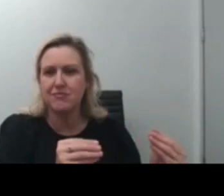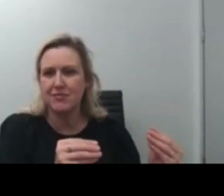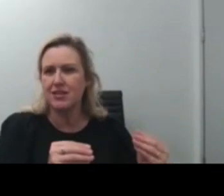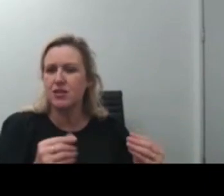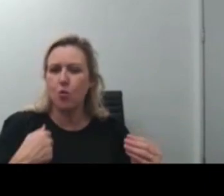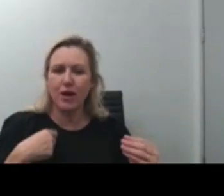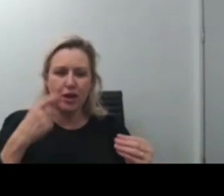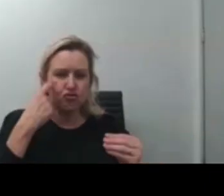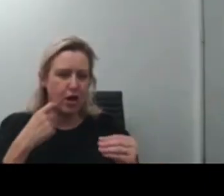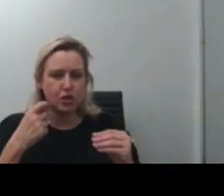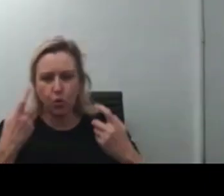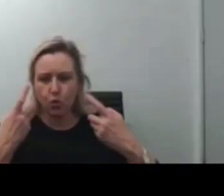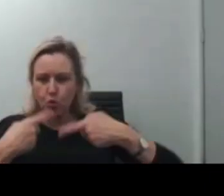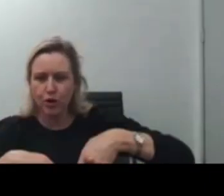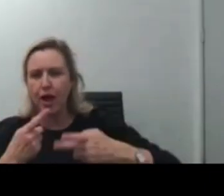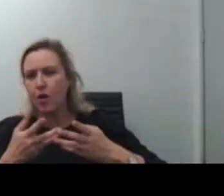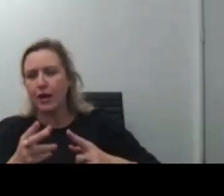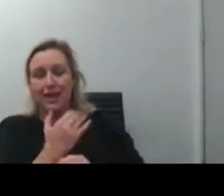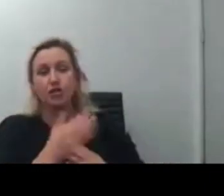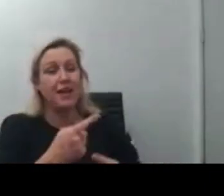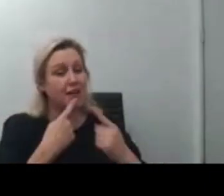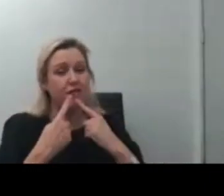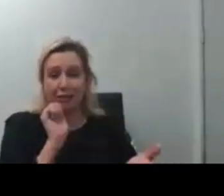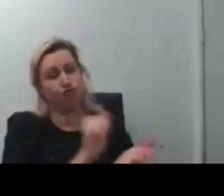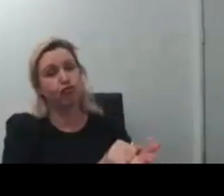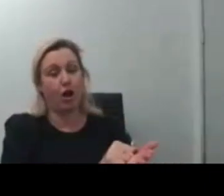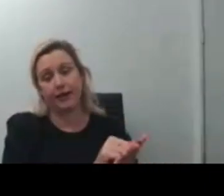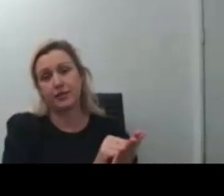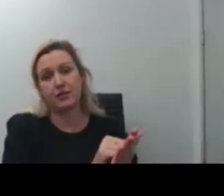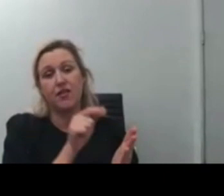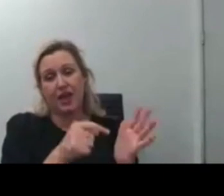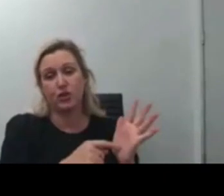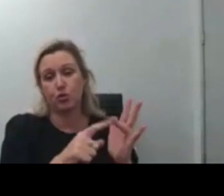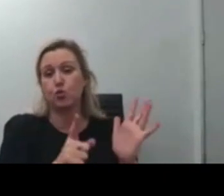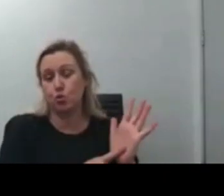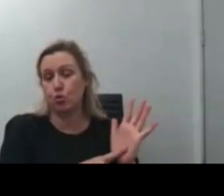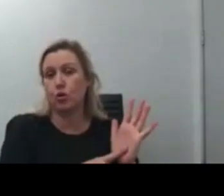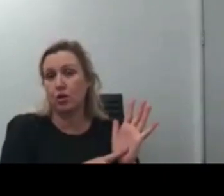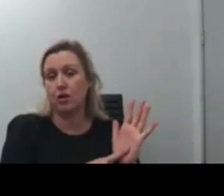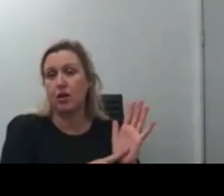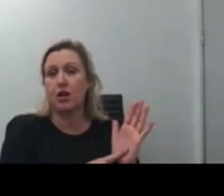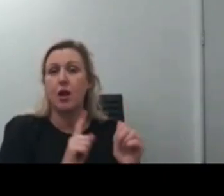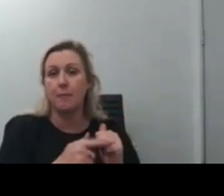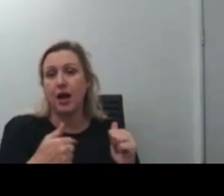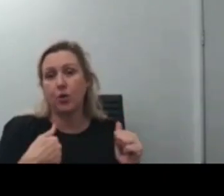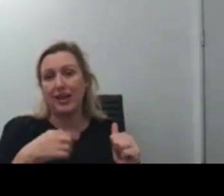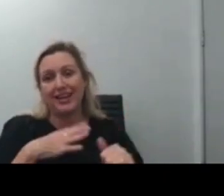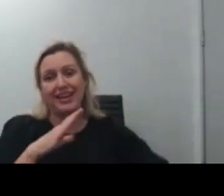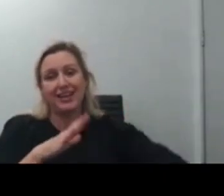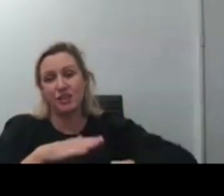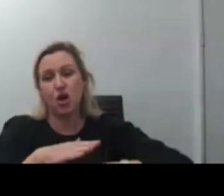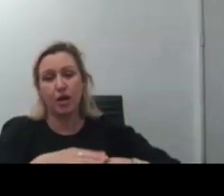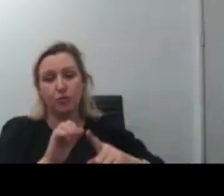to improve the accuracy of that tool, but it may take some time to work through.